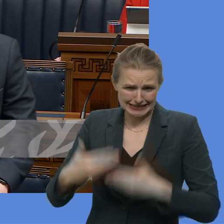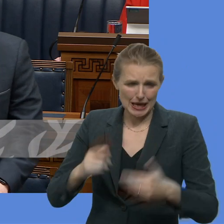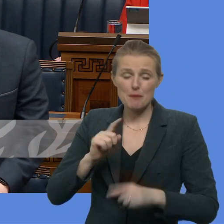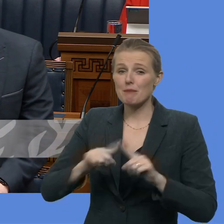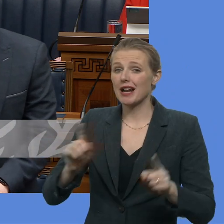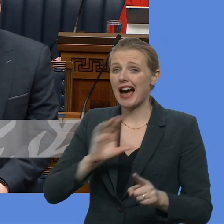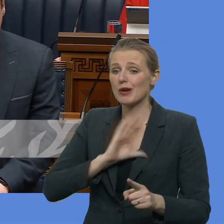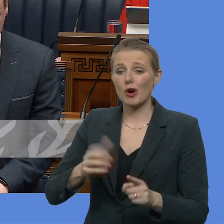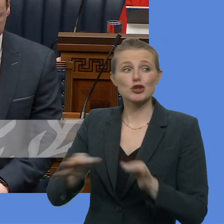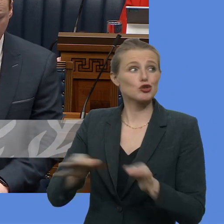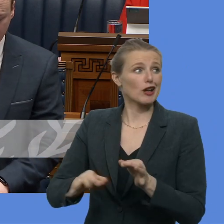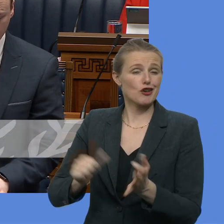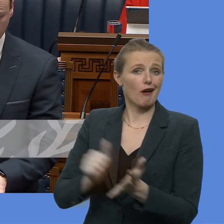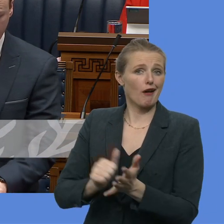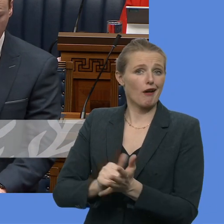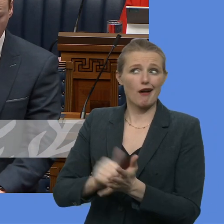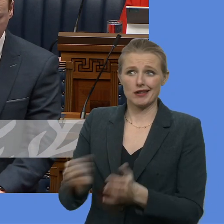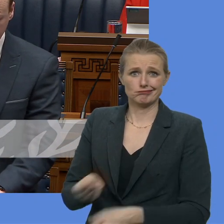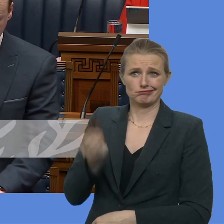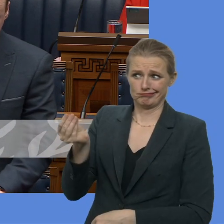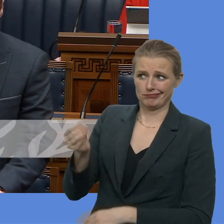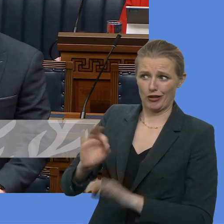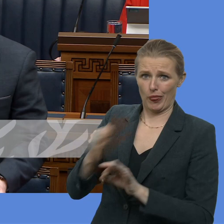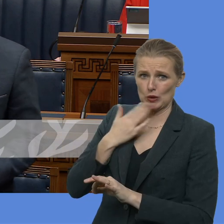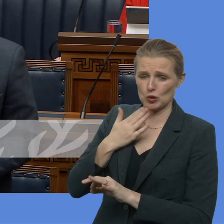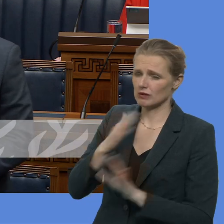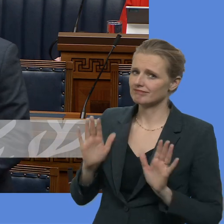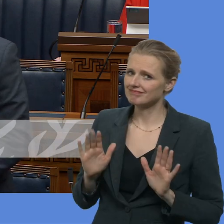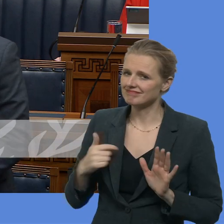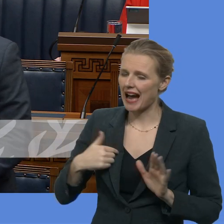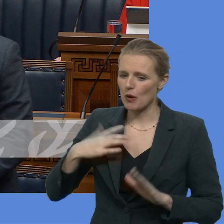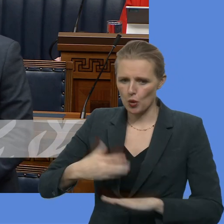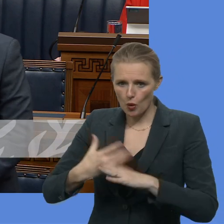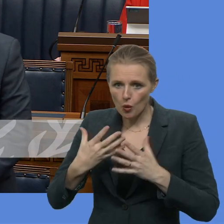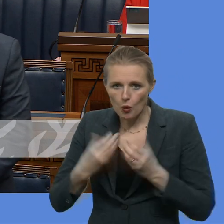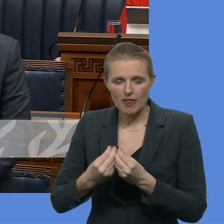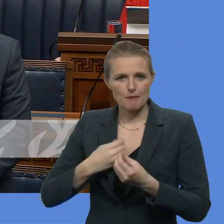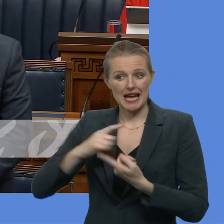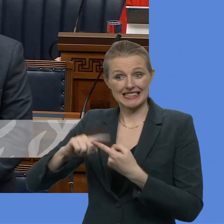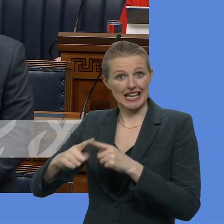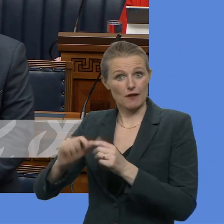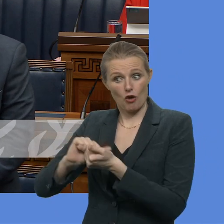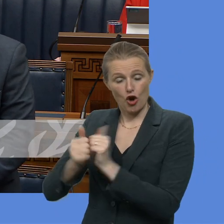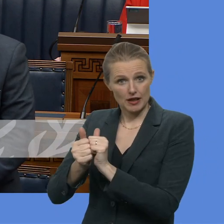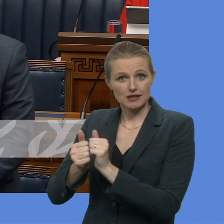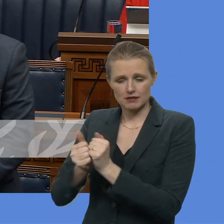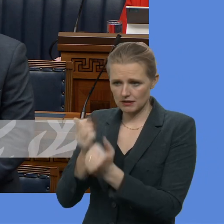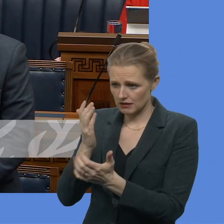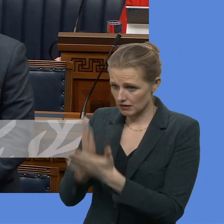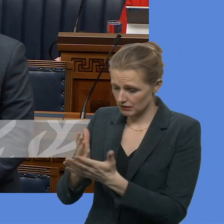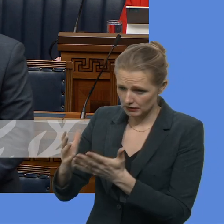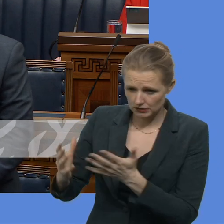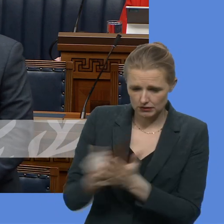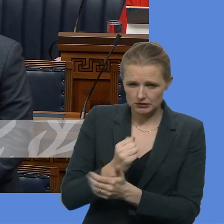shelf. To that end, my focus will be on working with my executive colleagues to develop a sustainable, deliverable